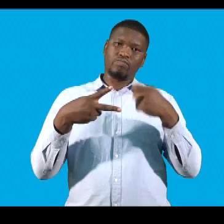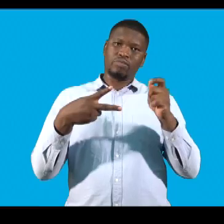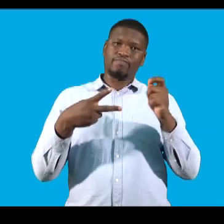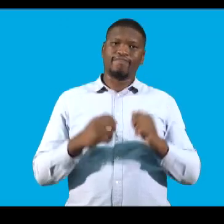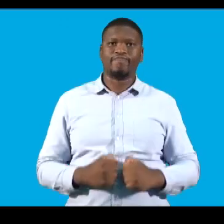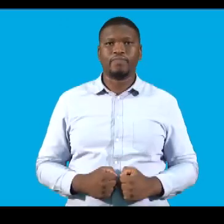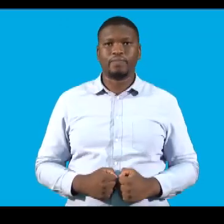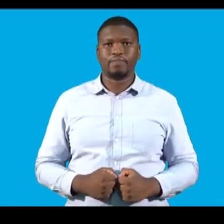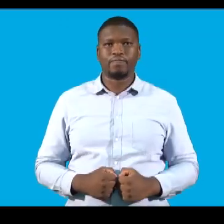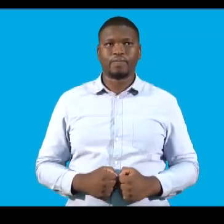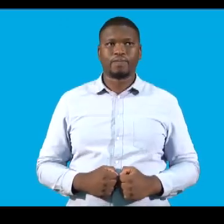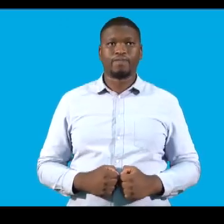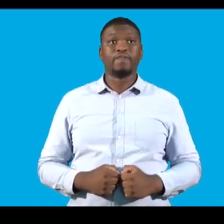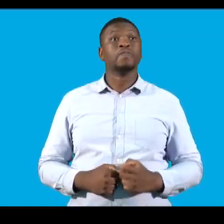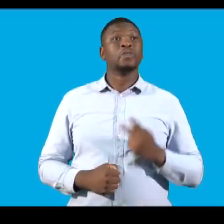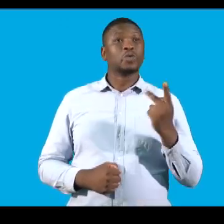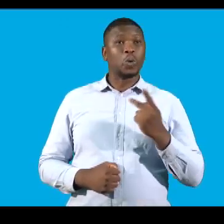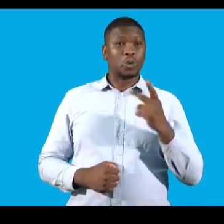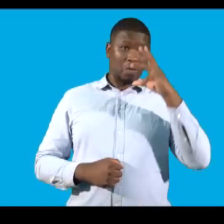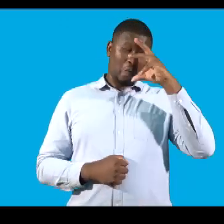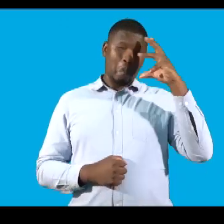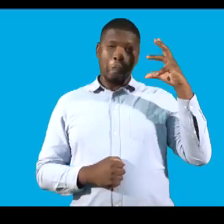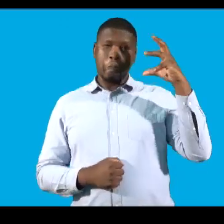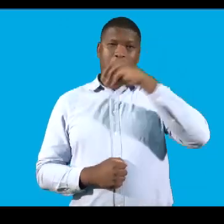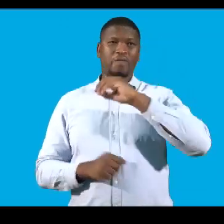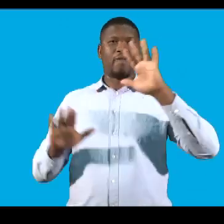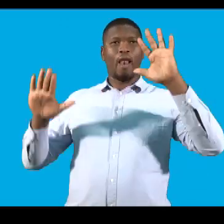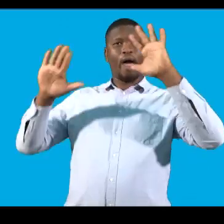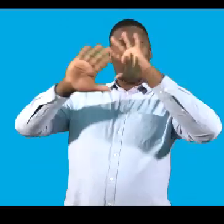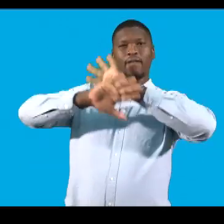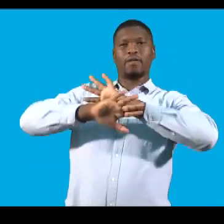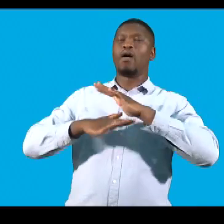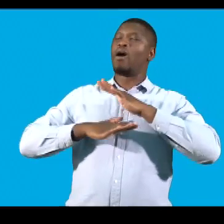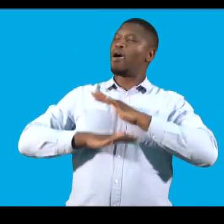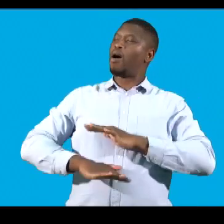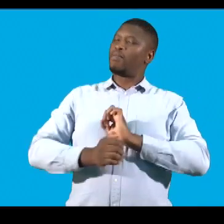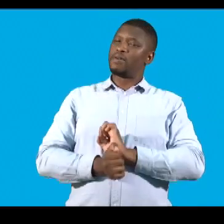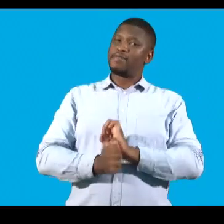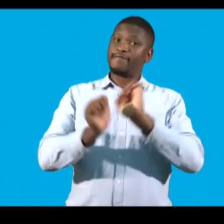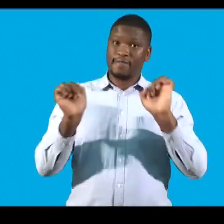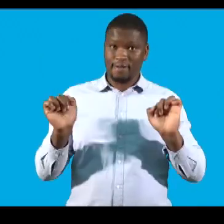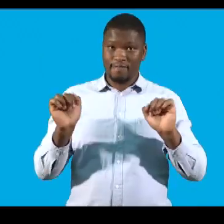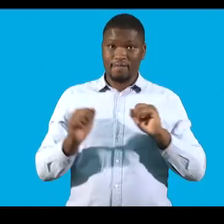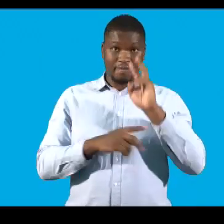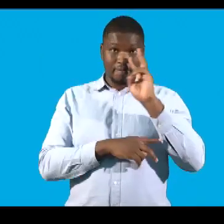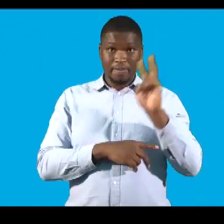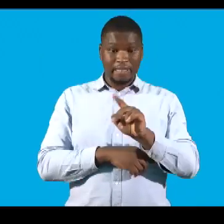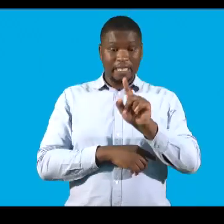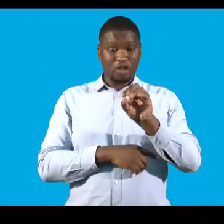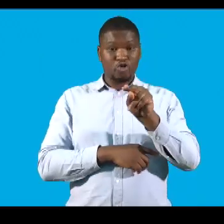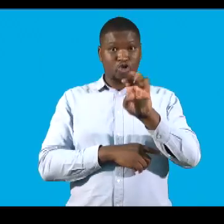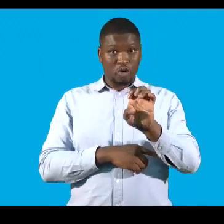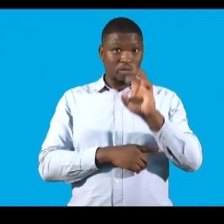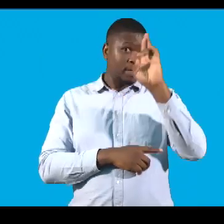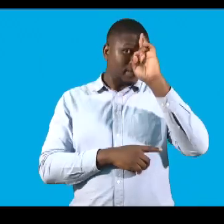marks. It is a beauteous evening, calm and free. Now let's look at the tone. Remember, when you look